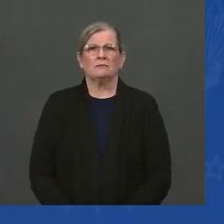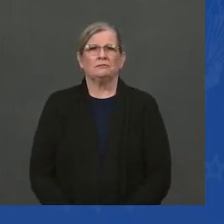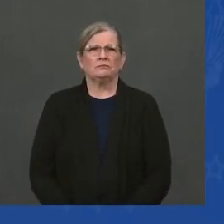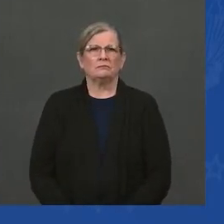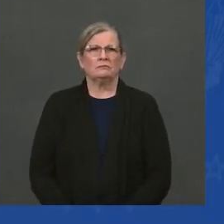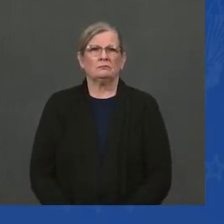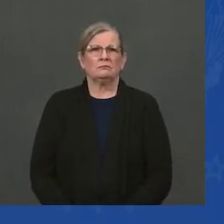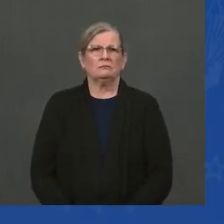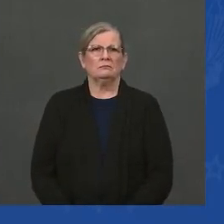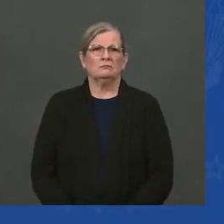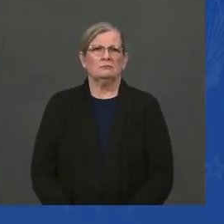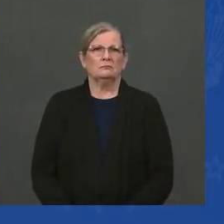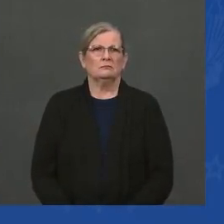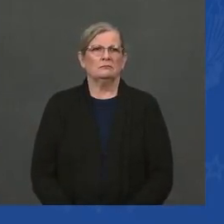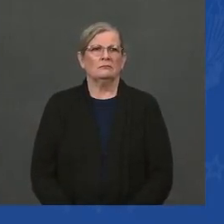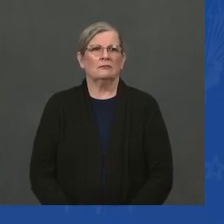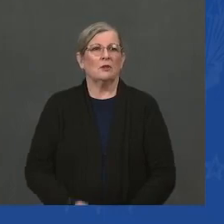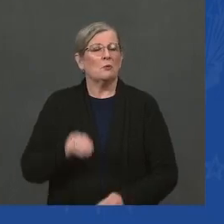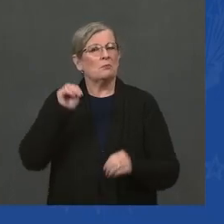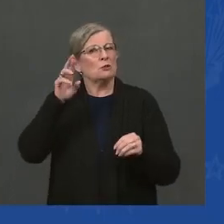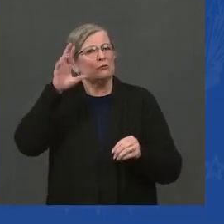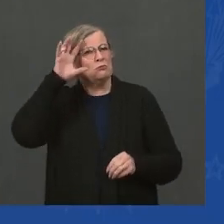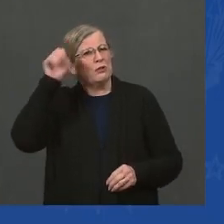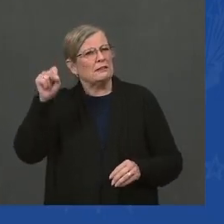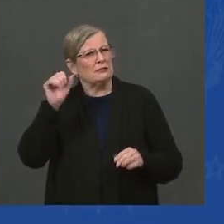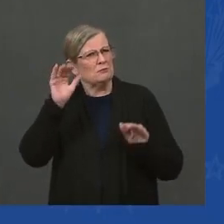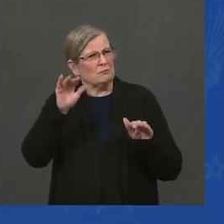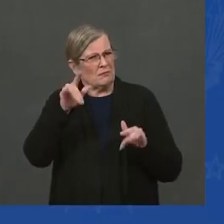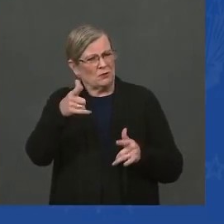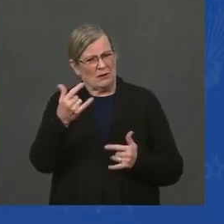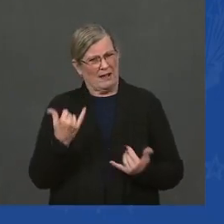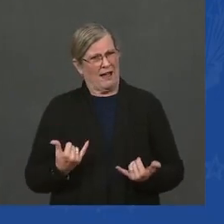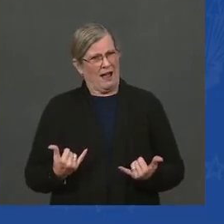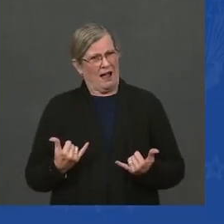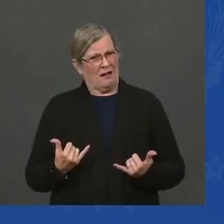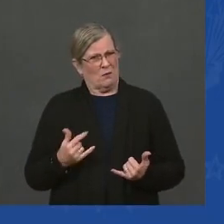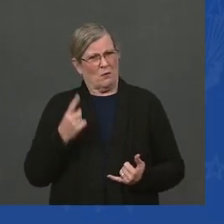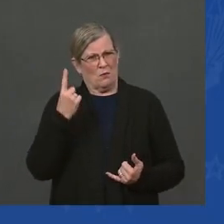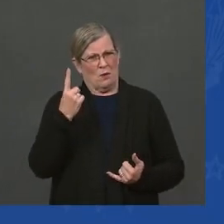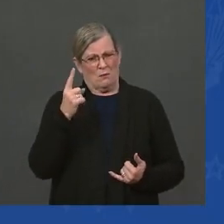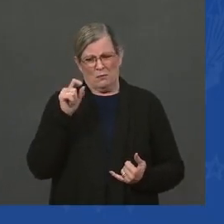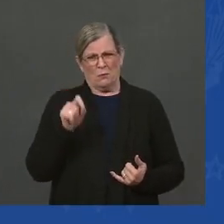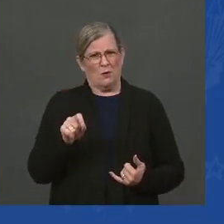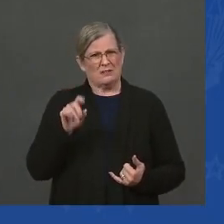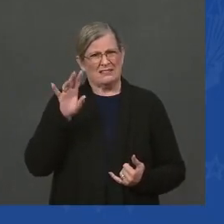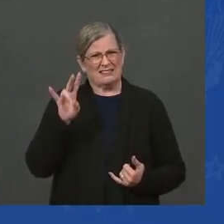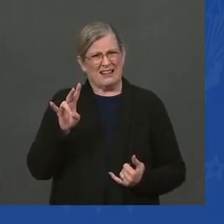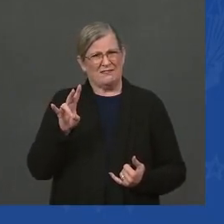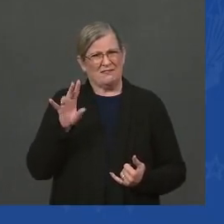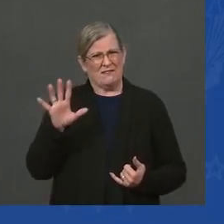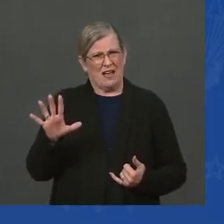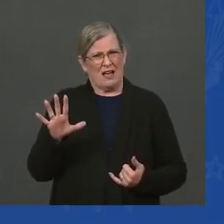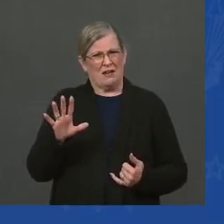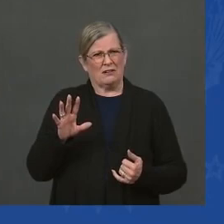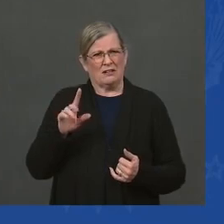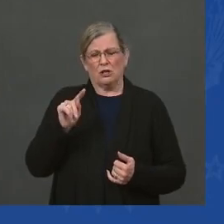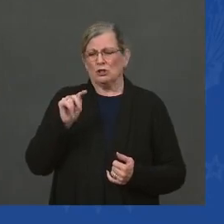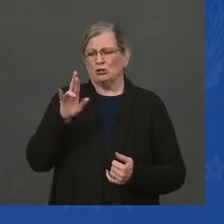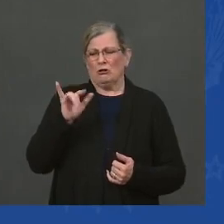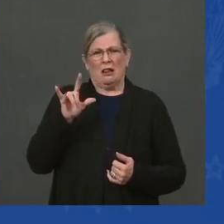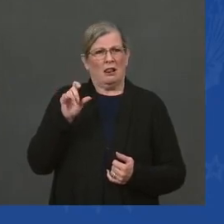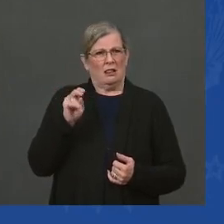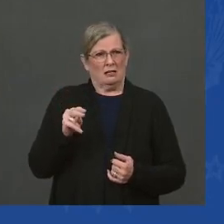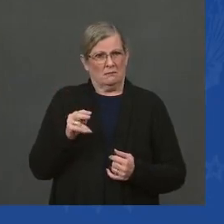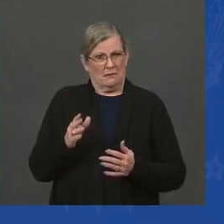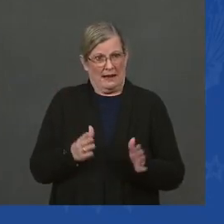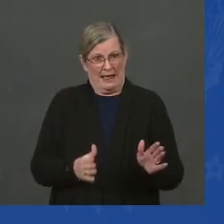Mr. President, you're touting on this visit your $1.75 trillion plan that includes climate, but your party is still not united behind it. Senator Joe